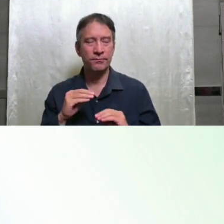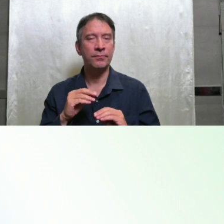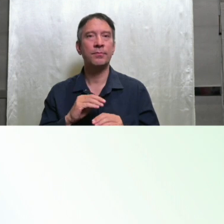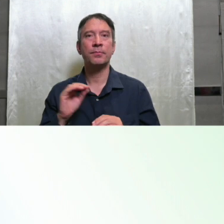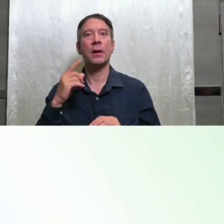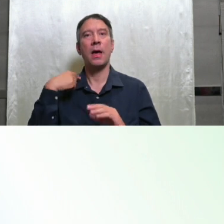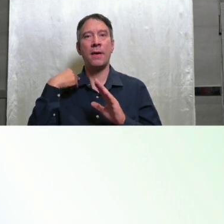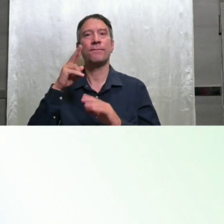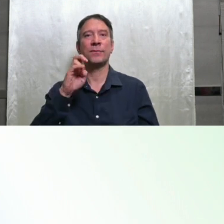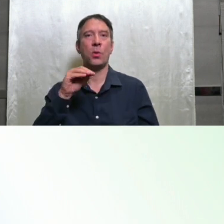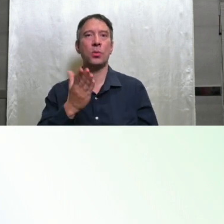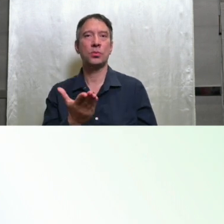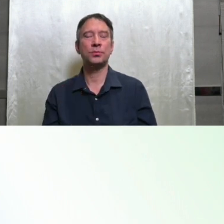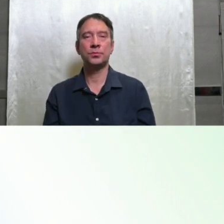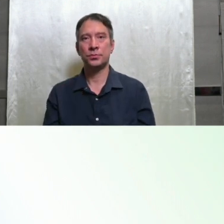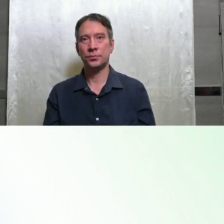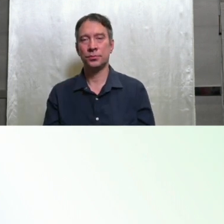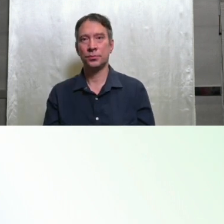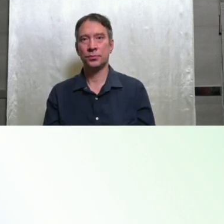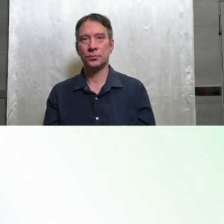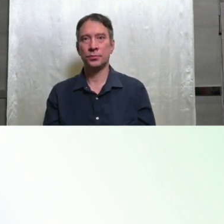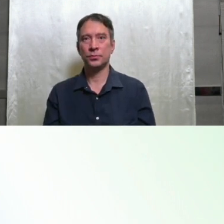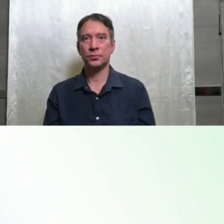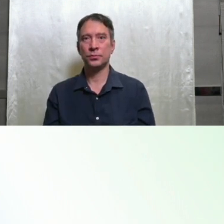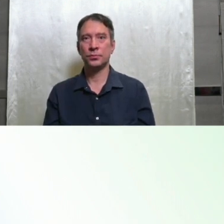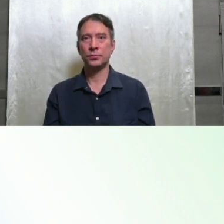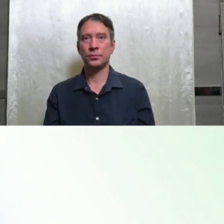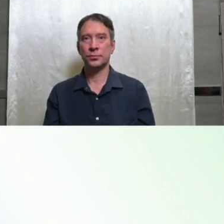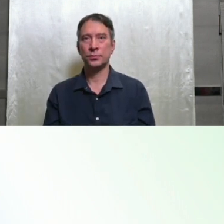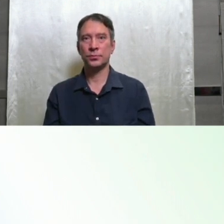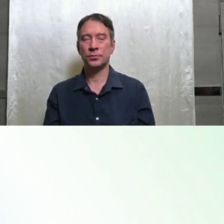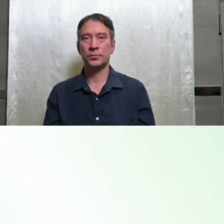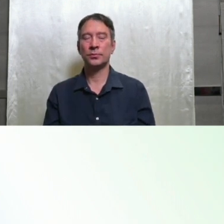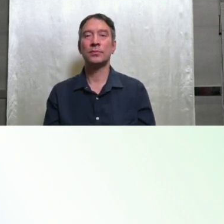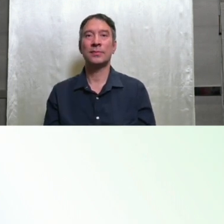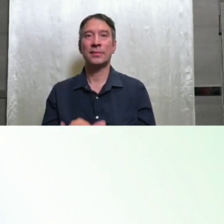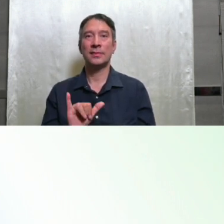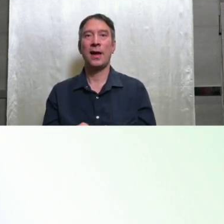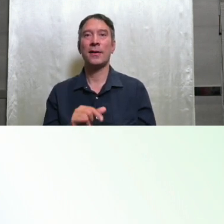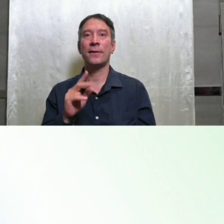The slides have a video. There is no audio that is. The audio is not being shared.